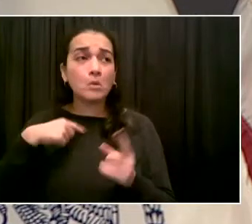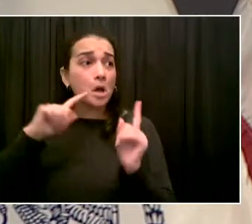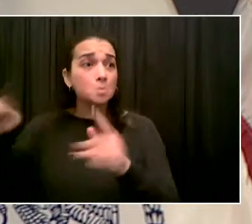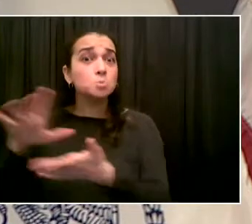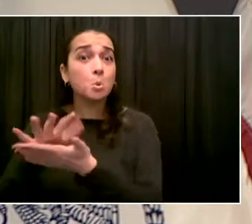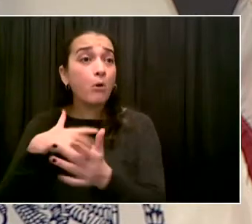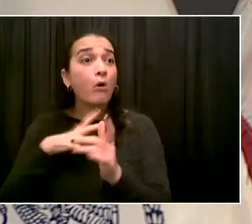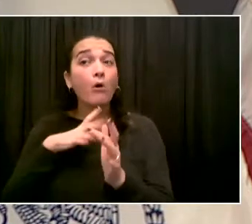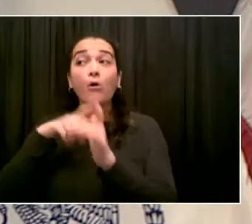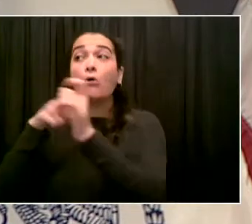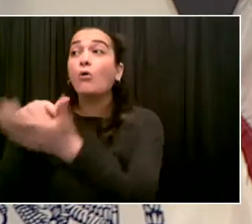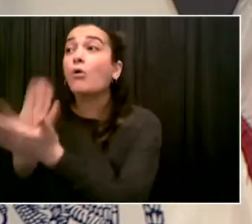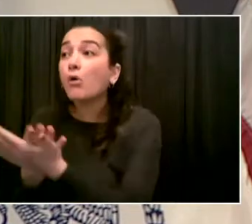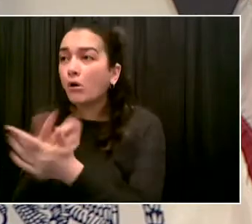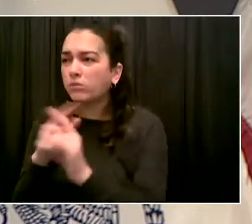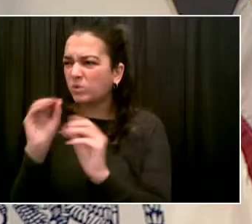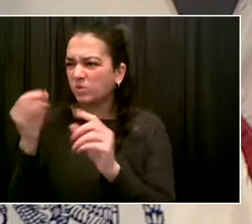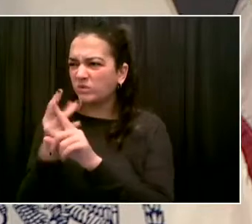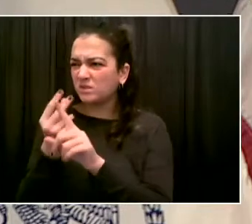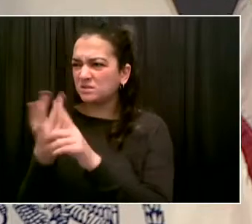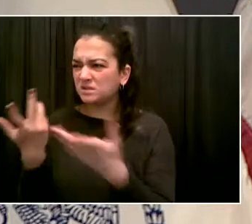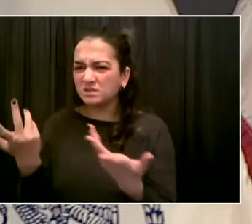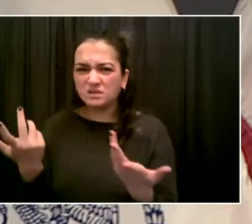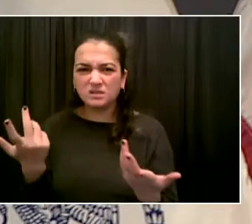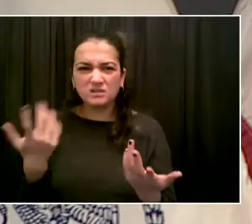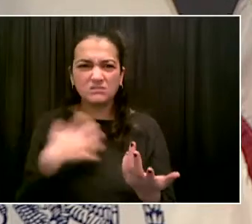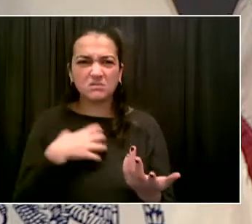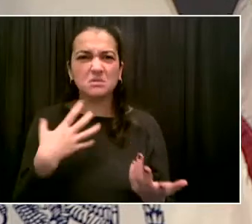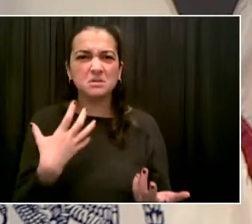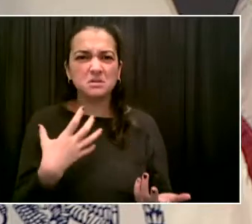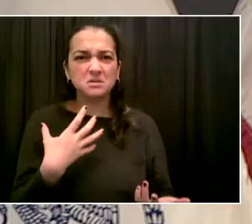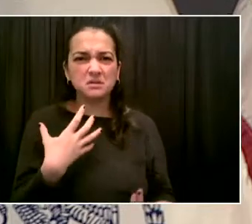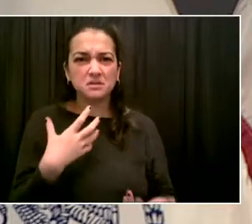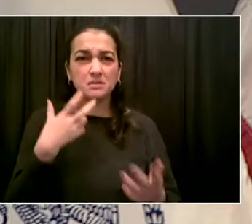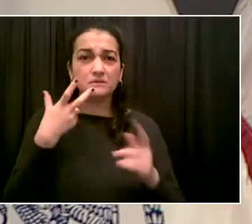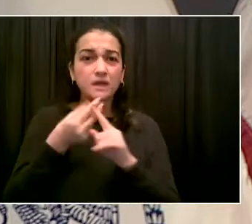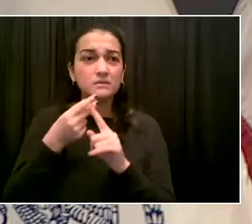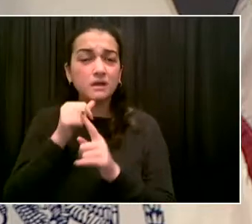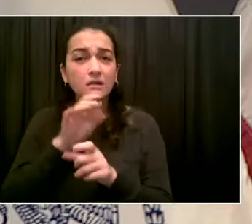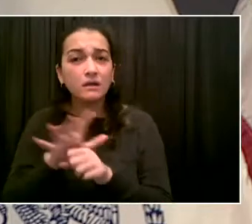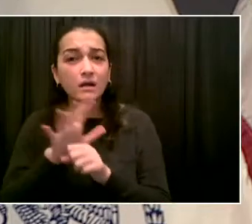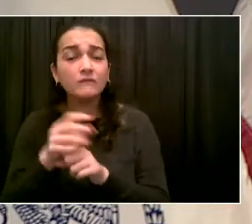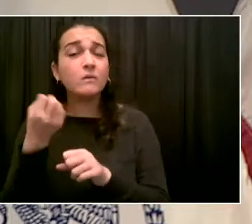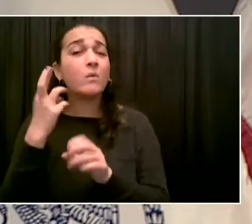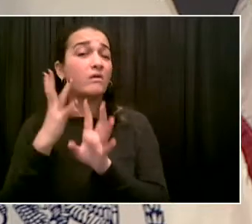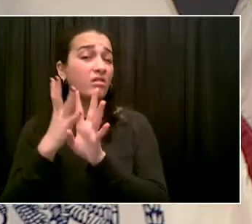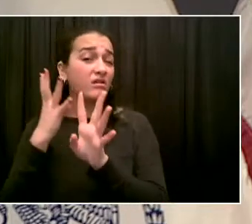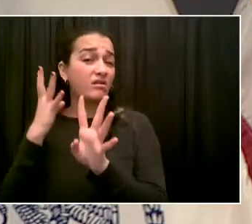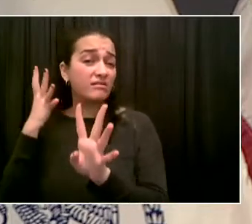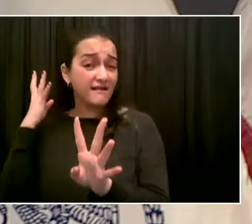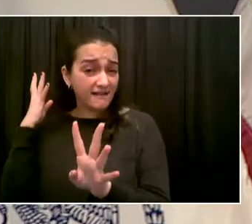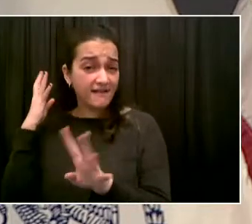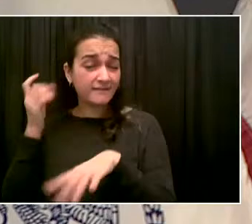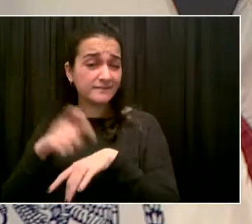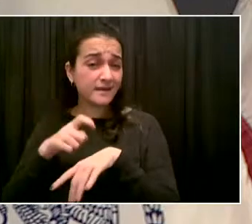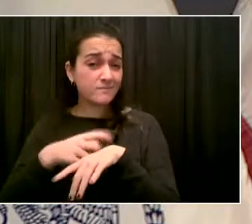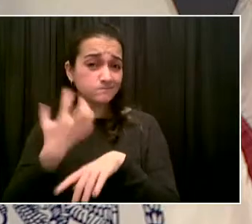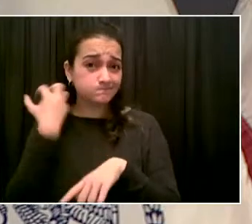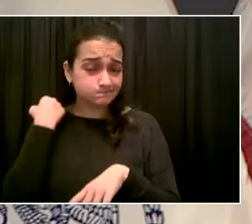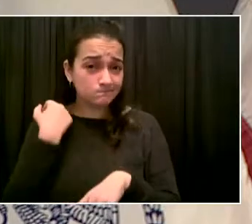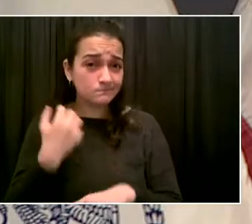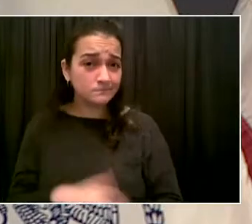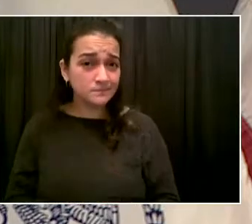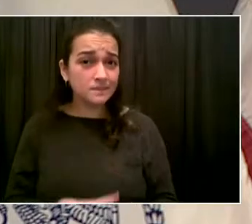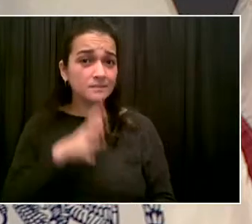lines, overwhelming demand. What the city is going to do about that? Thank you, Violetta. It's a really important question, and